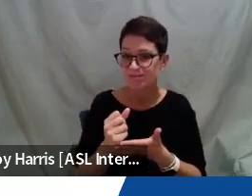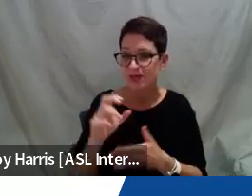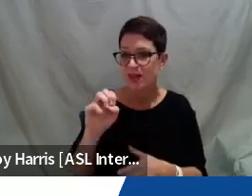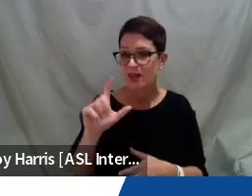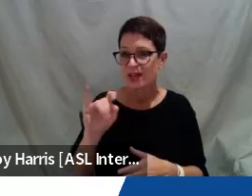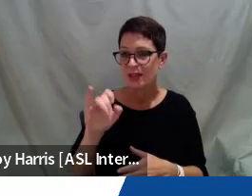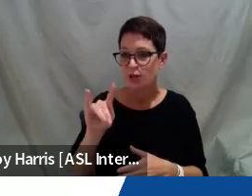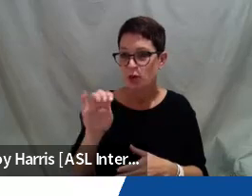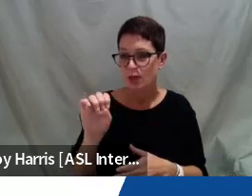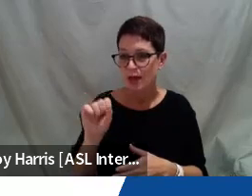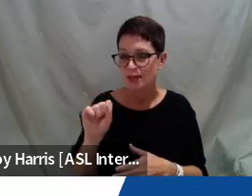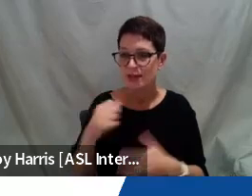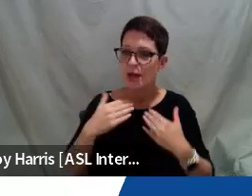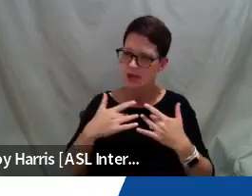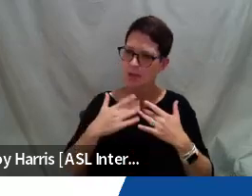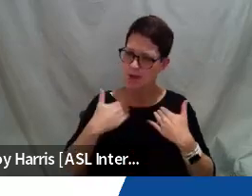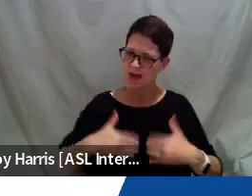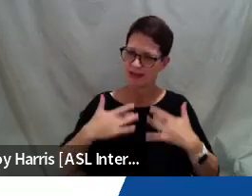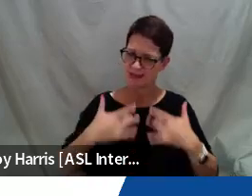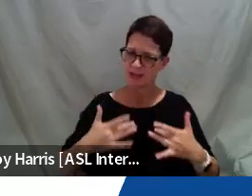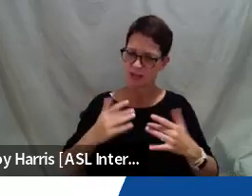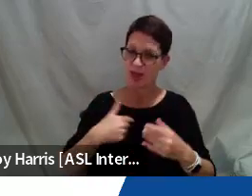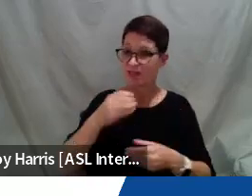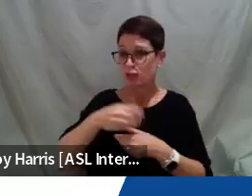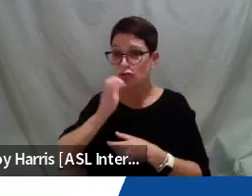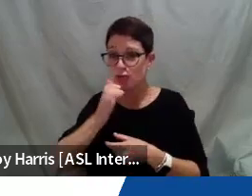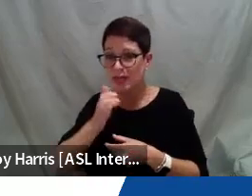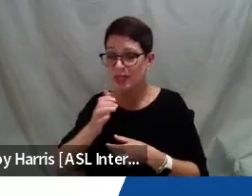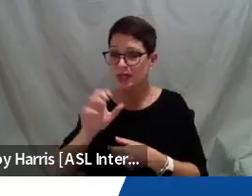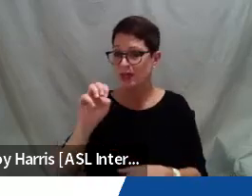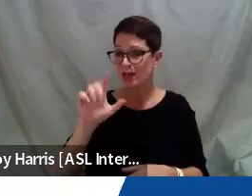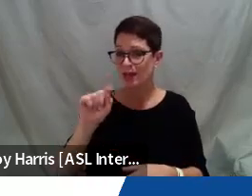electrolytes that we typically have in our drinks, or